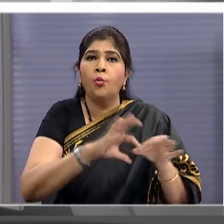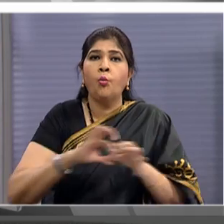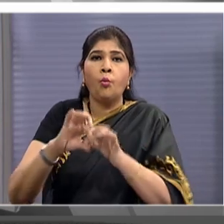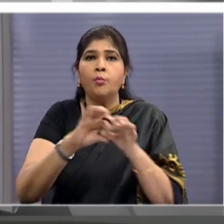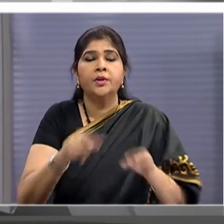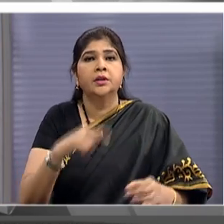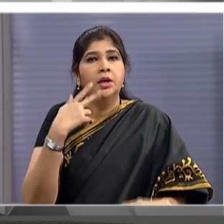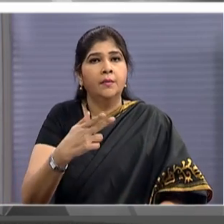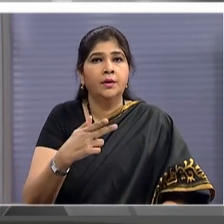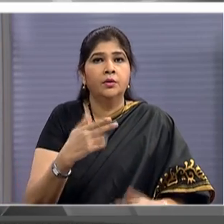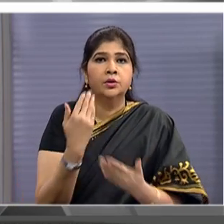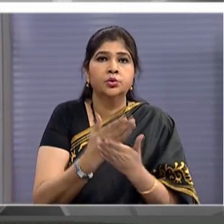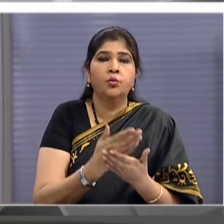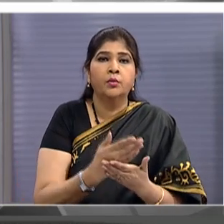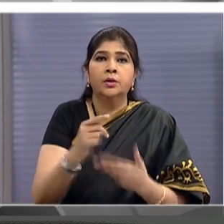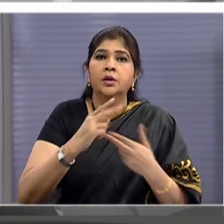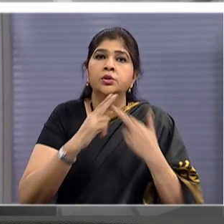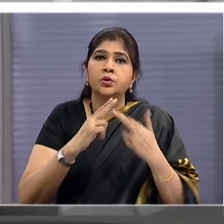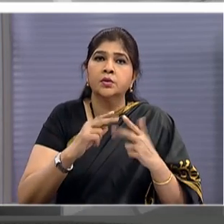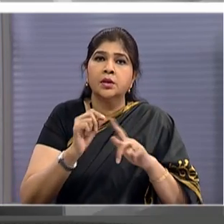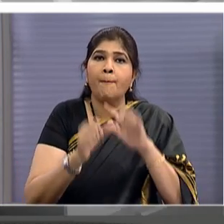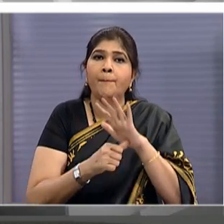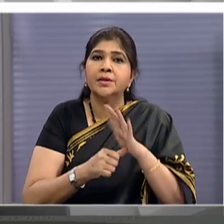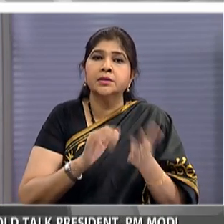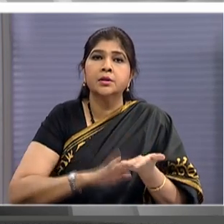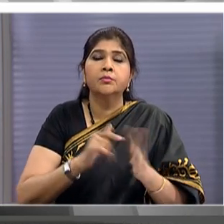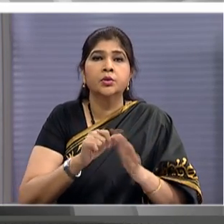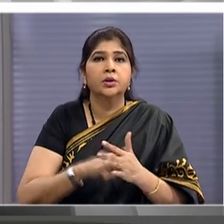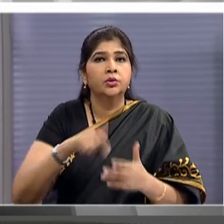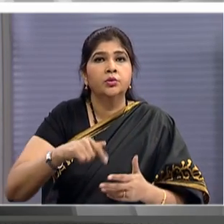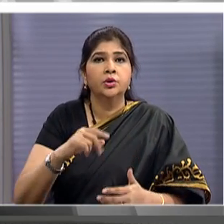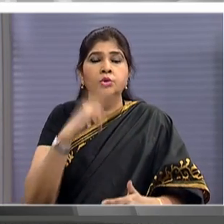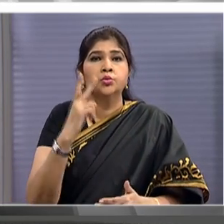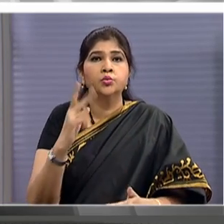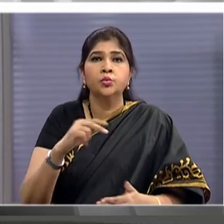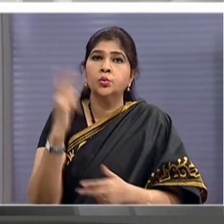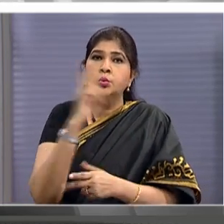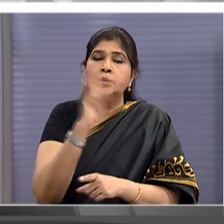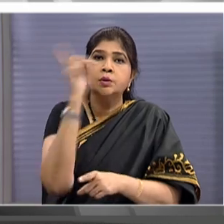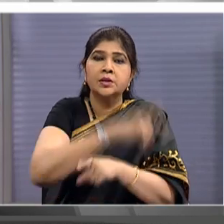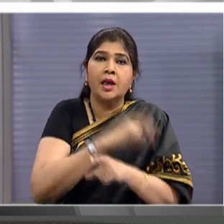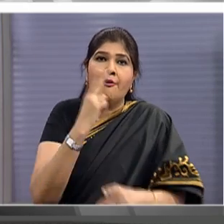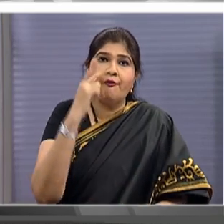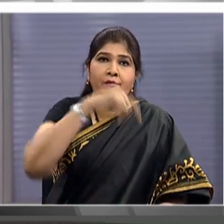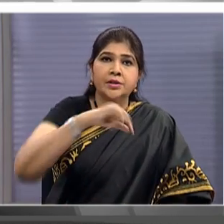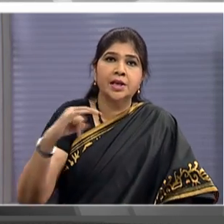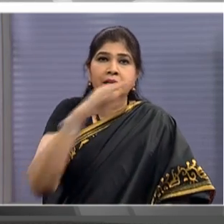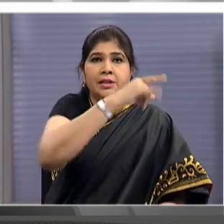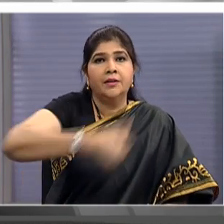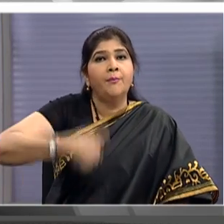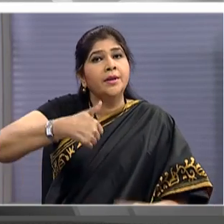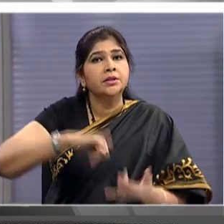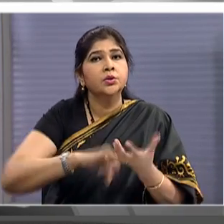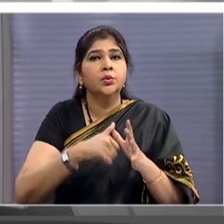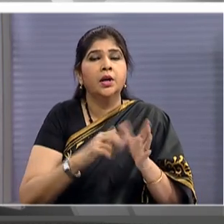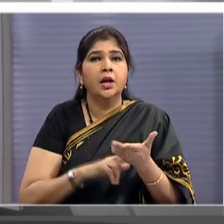cooperation. President Gayoom will also hold talks with President Pranab Mukherjee during his 2-day visit. External Affairs Minister Sushma Swaraj will also call